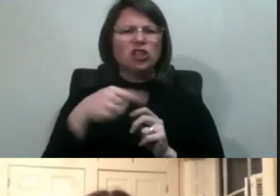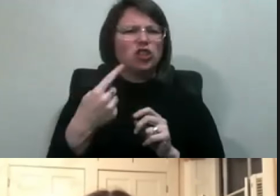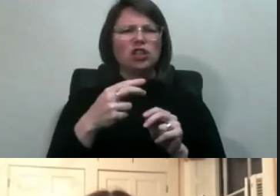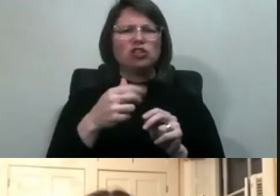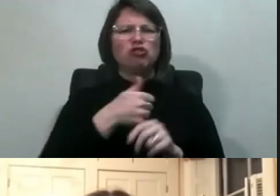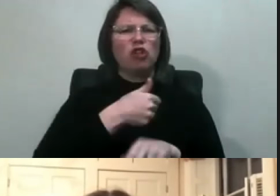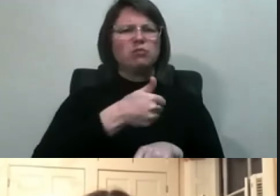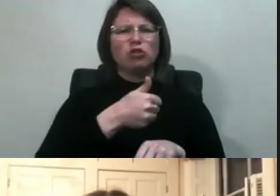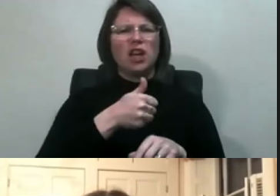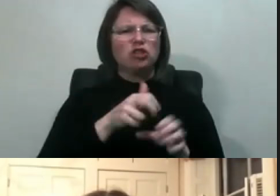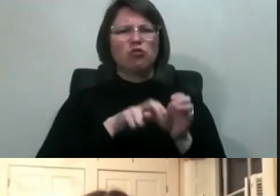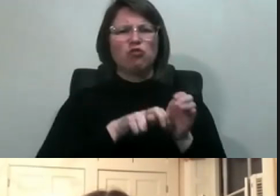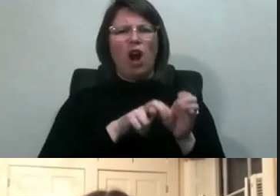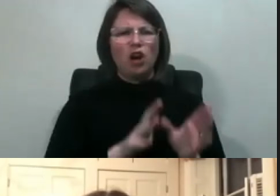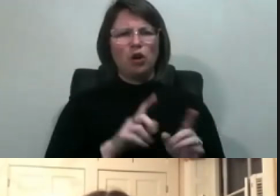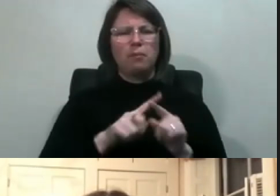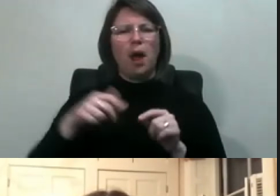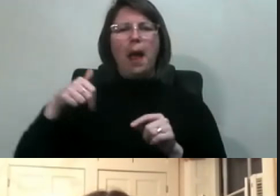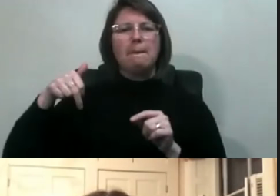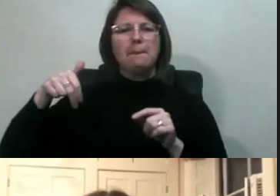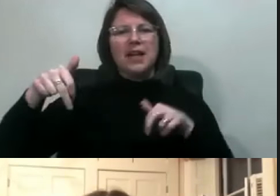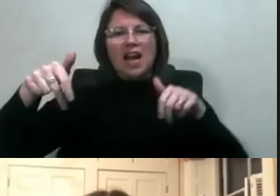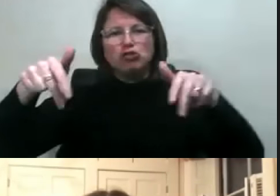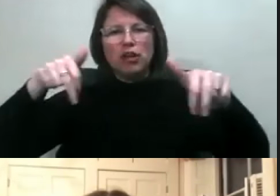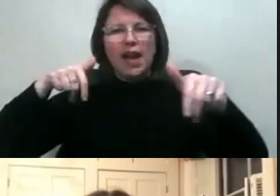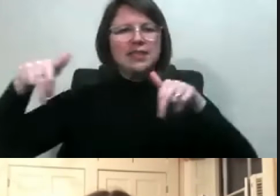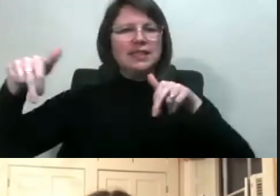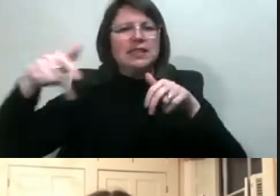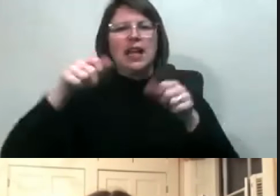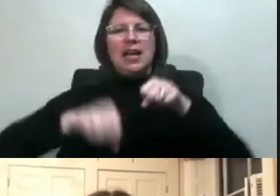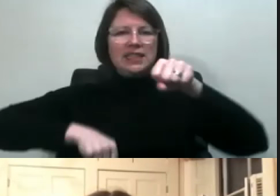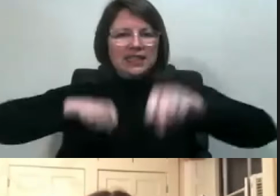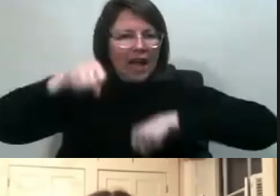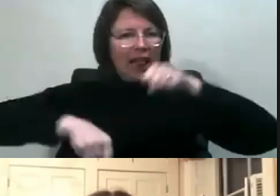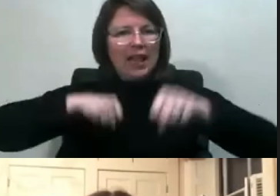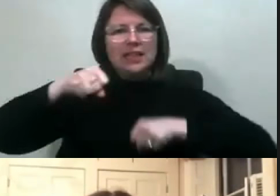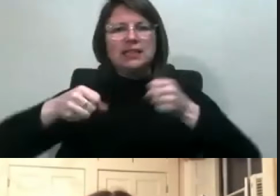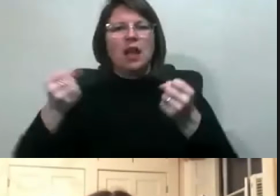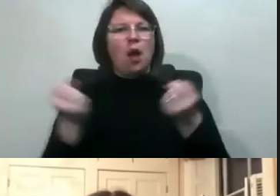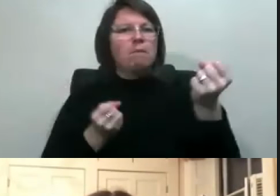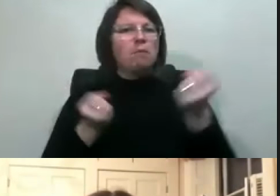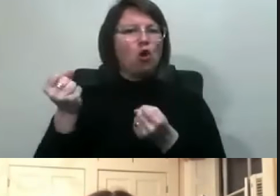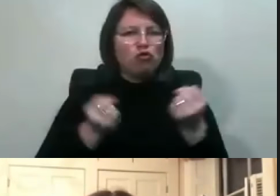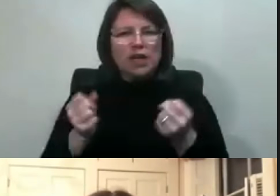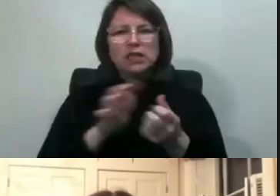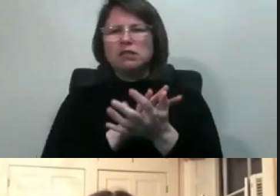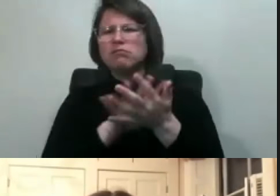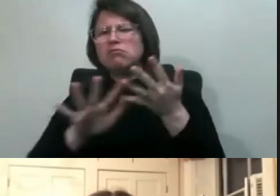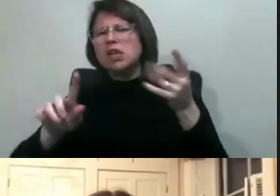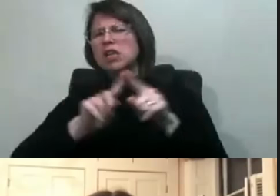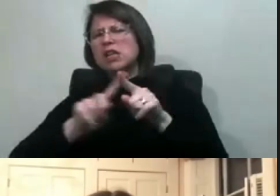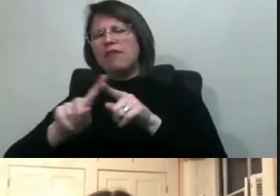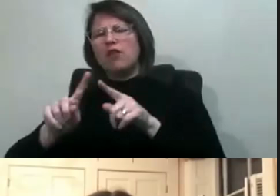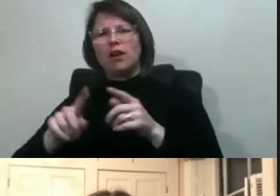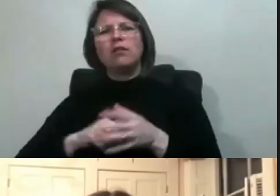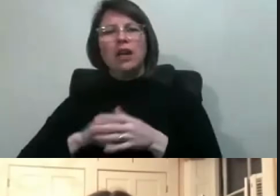but it's, you know, pedestrians and cyclists and motorists, as long as they have cell phone